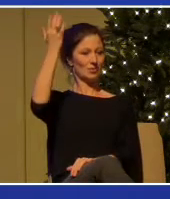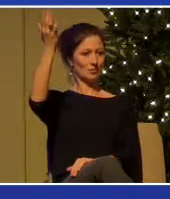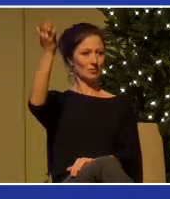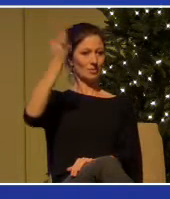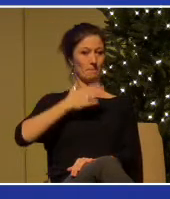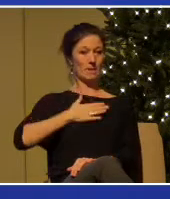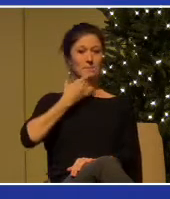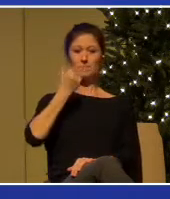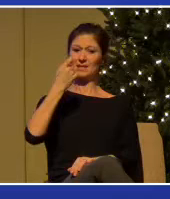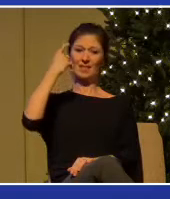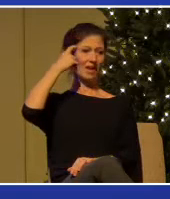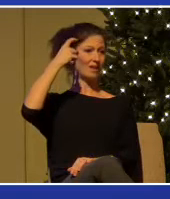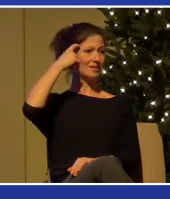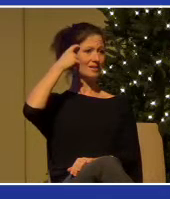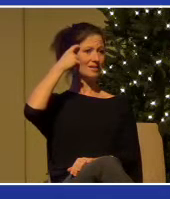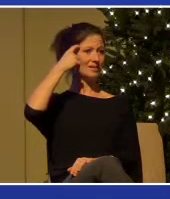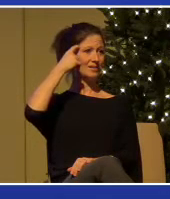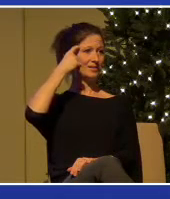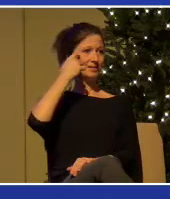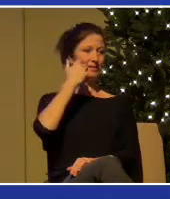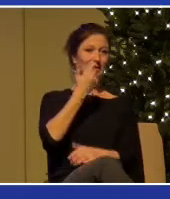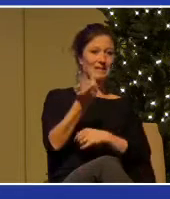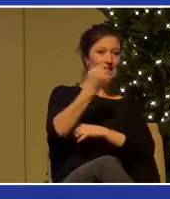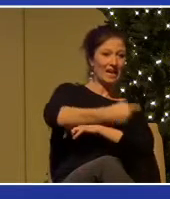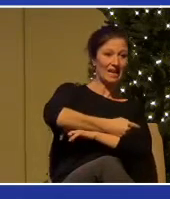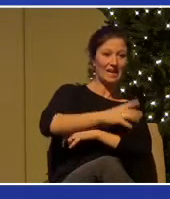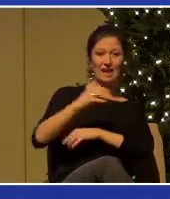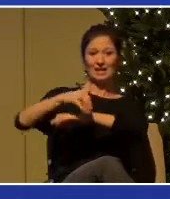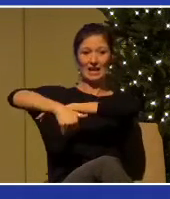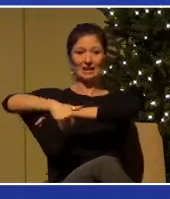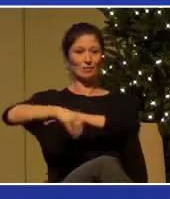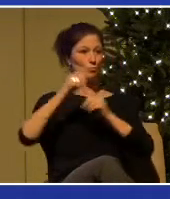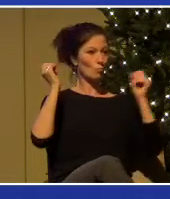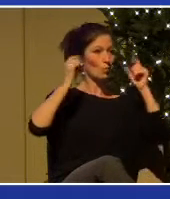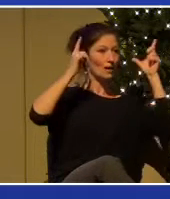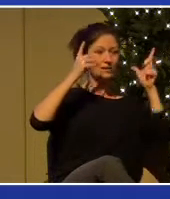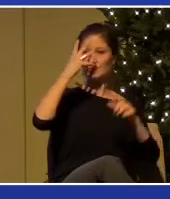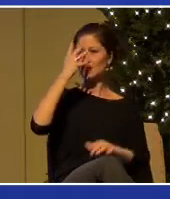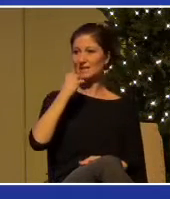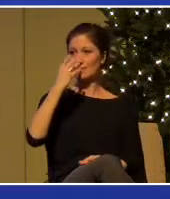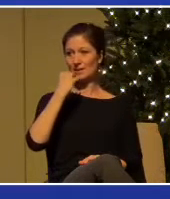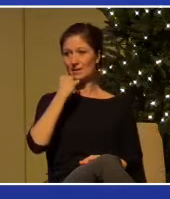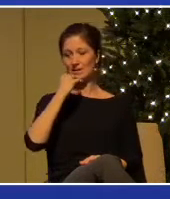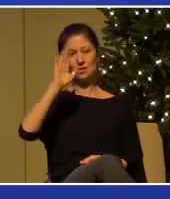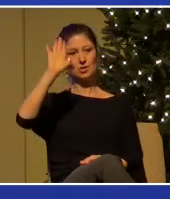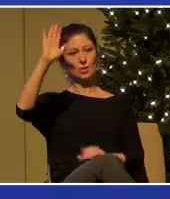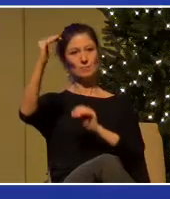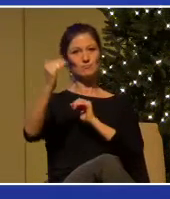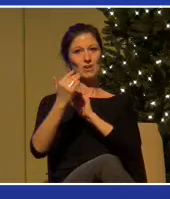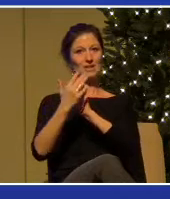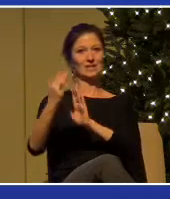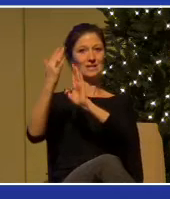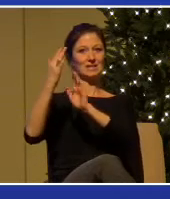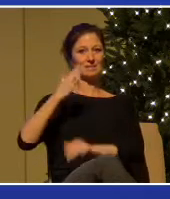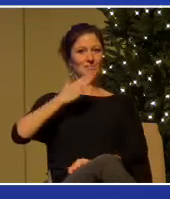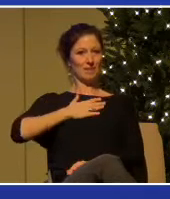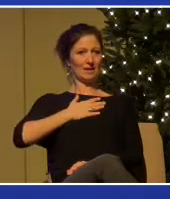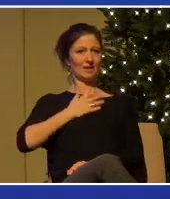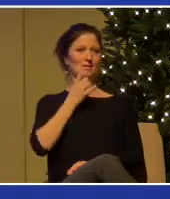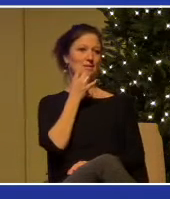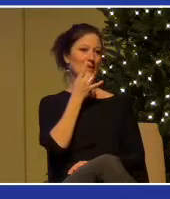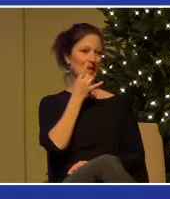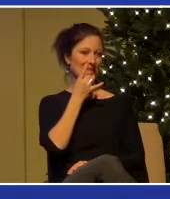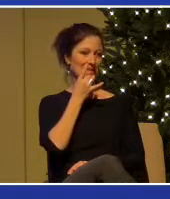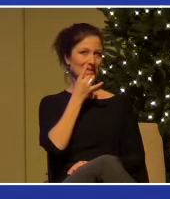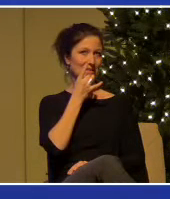by day or by night. Waking or sleeping, thy presence my light. And